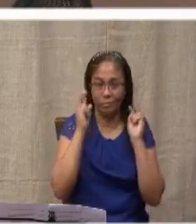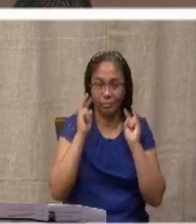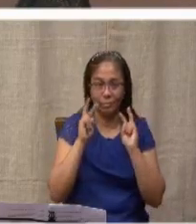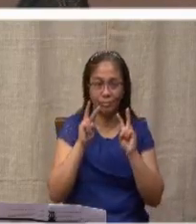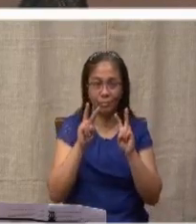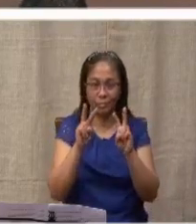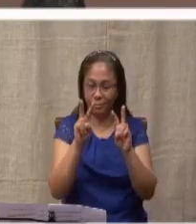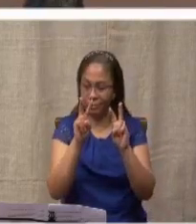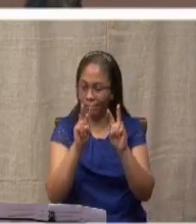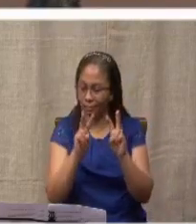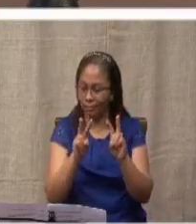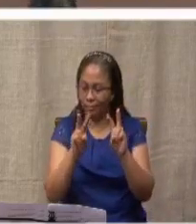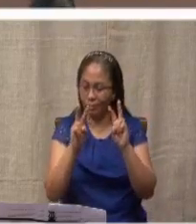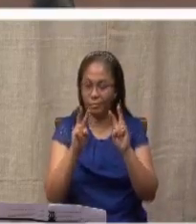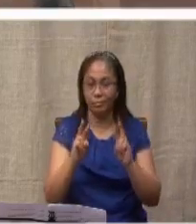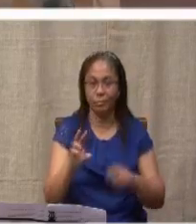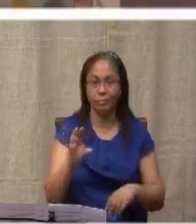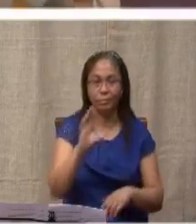healed